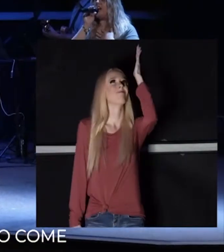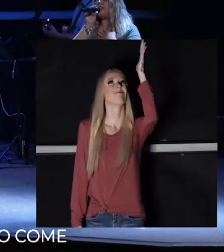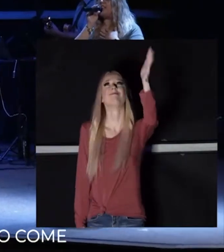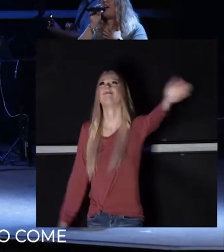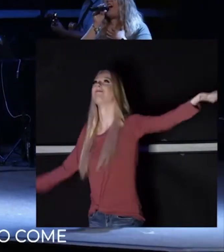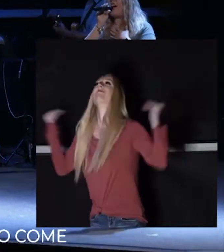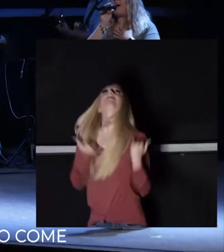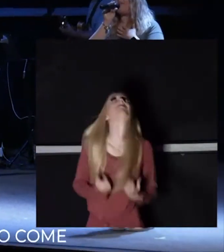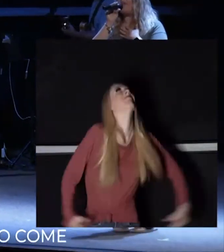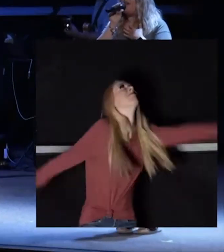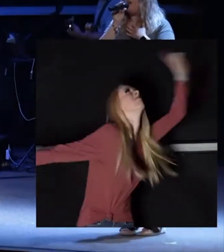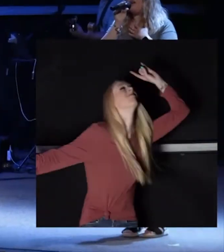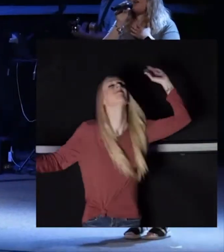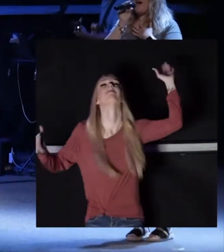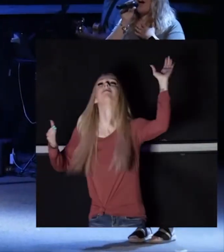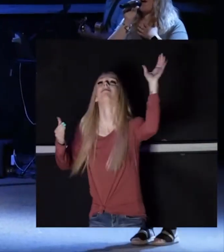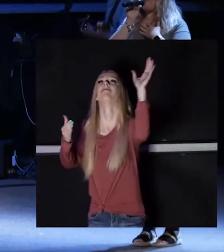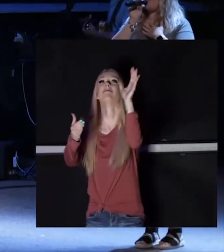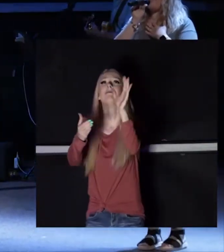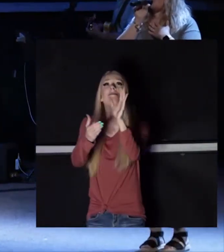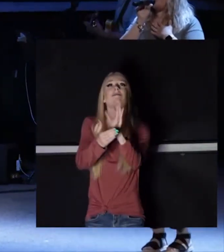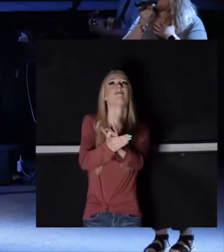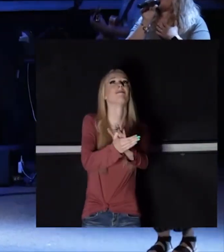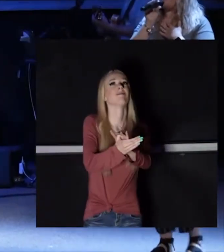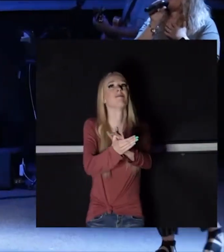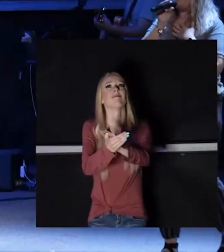Things are still to come. Oh, I